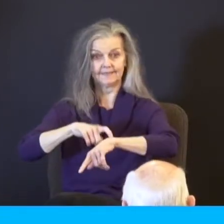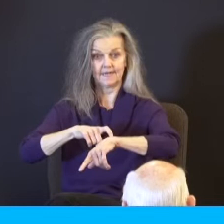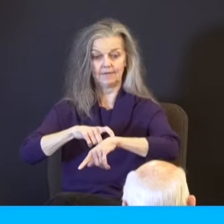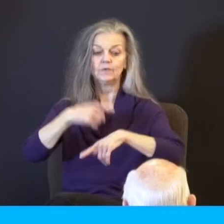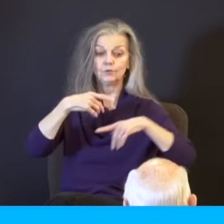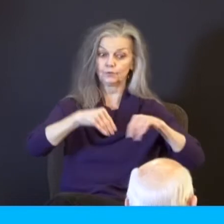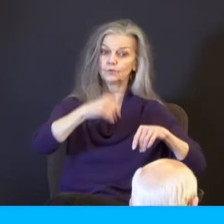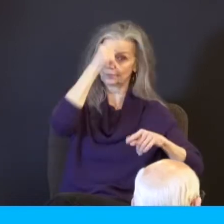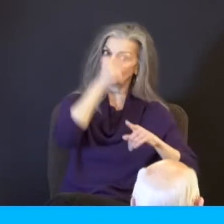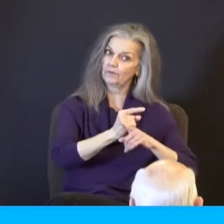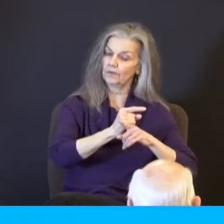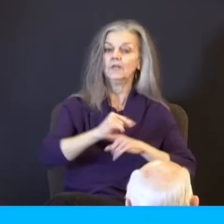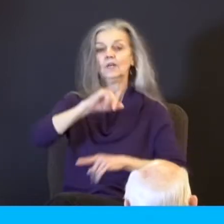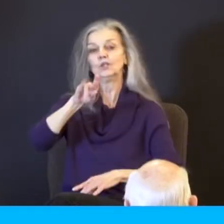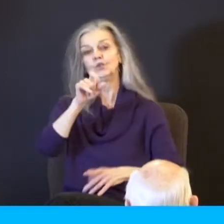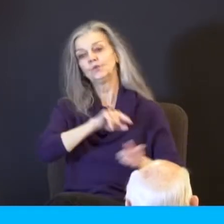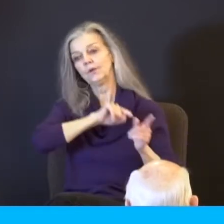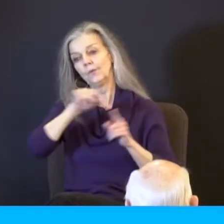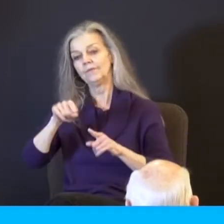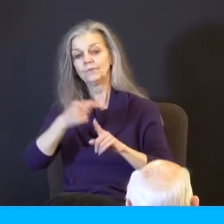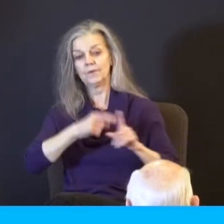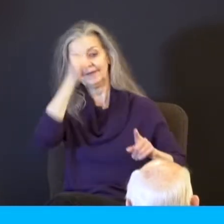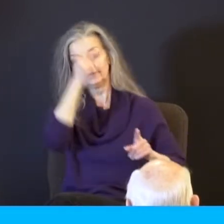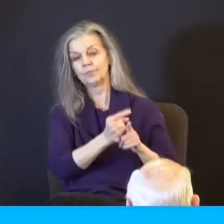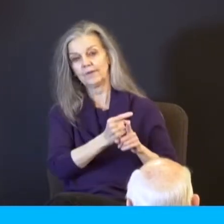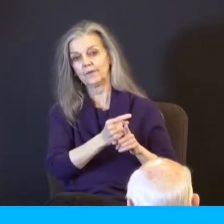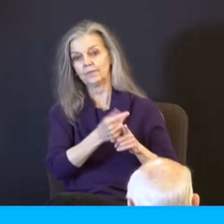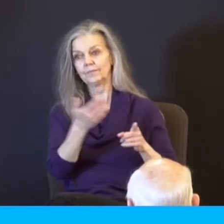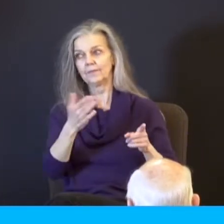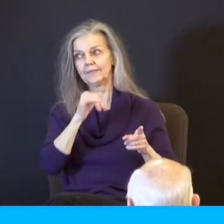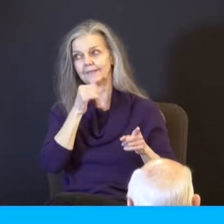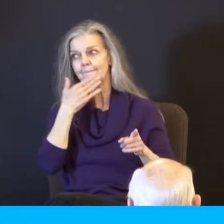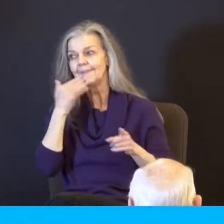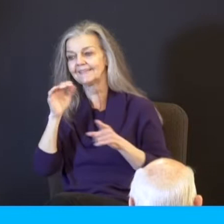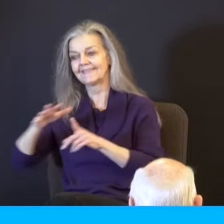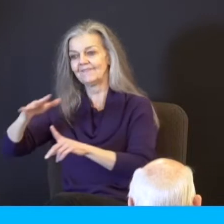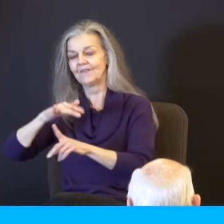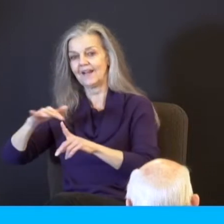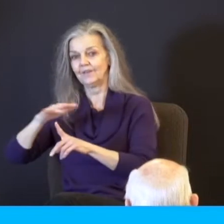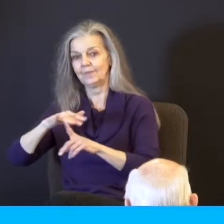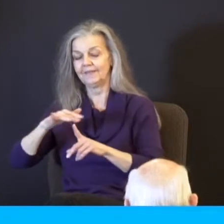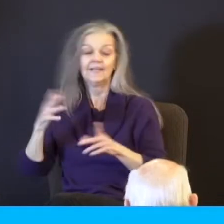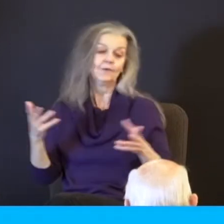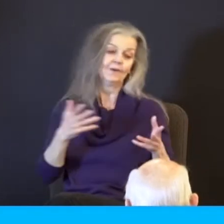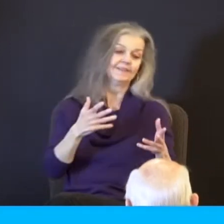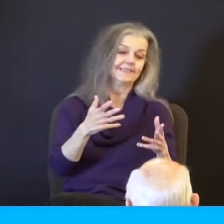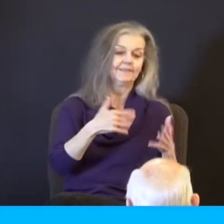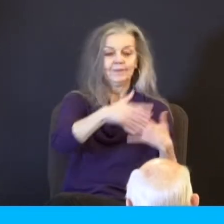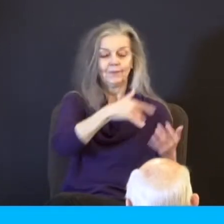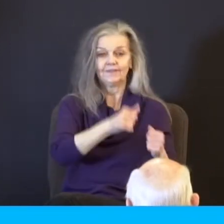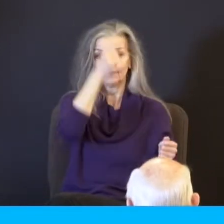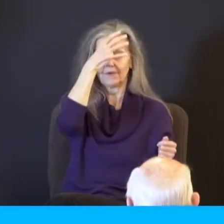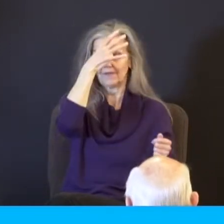brother, that Judah went down from his brethren. Probably not the best environment to be around your father who's grieving, even though you know it's a lie.